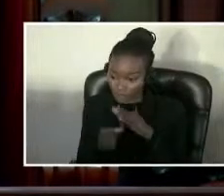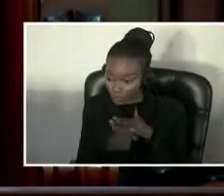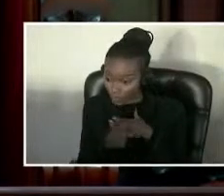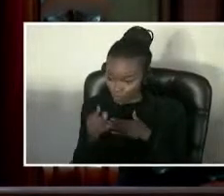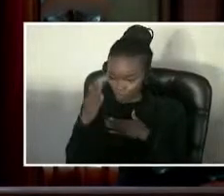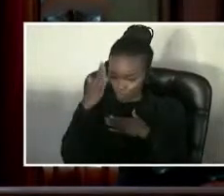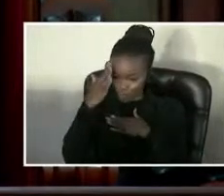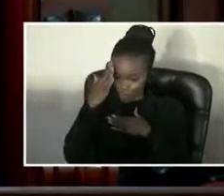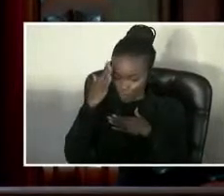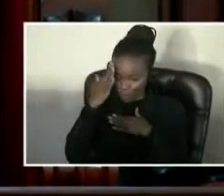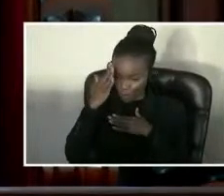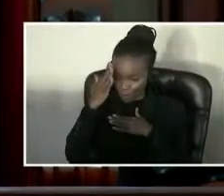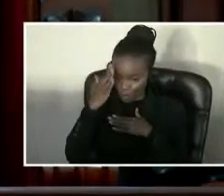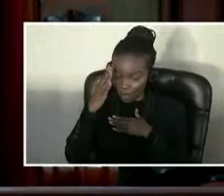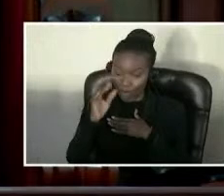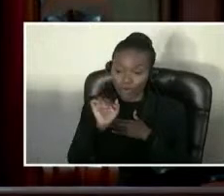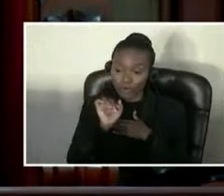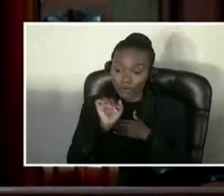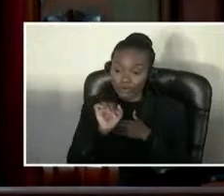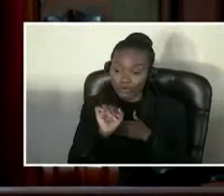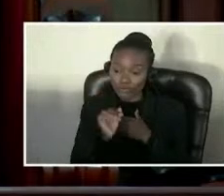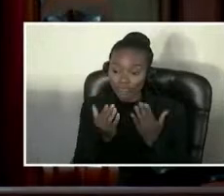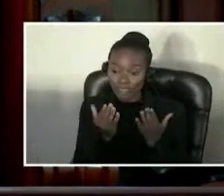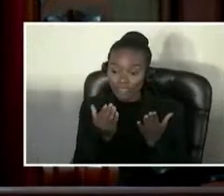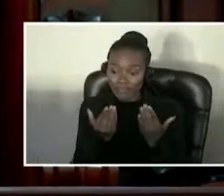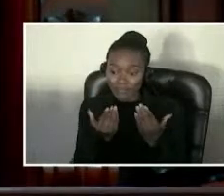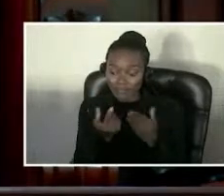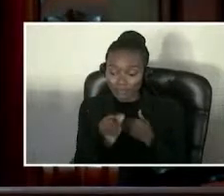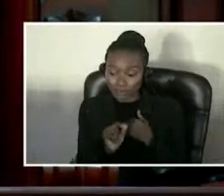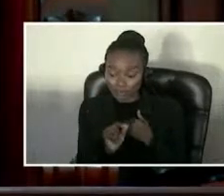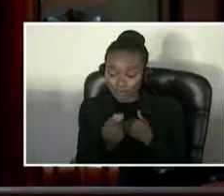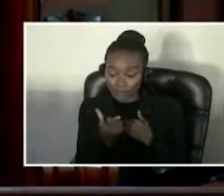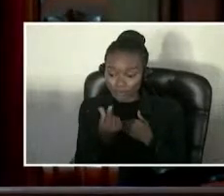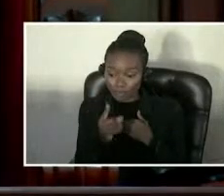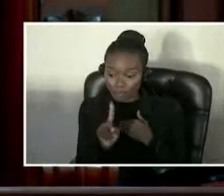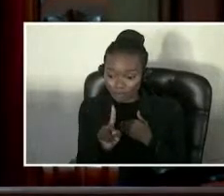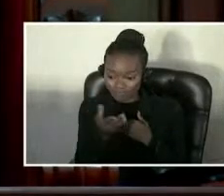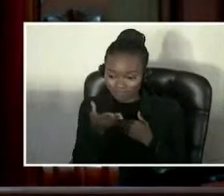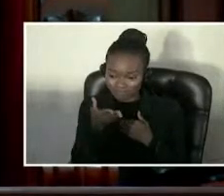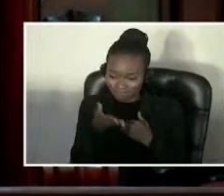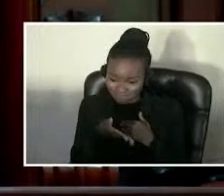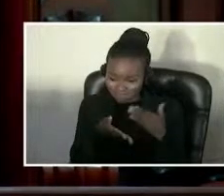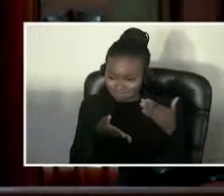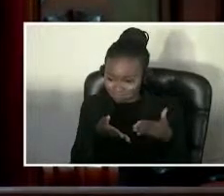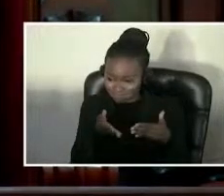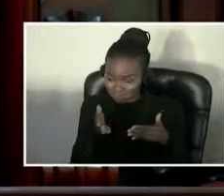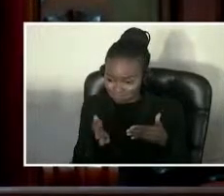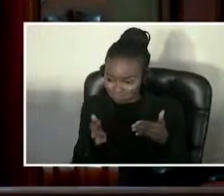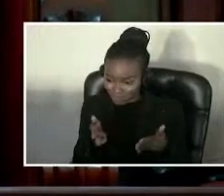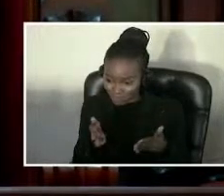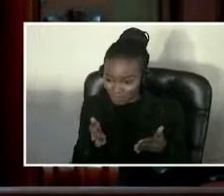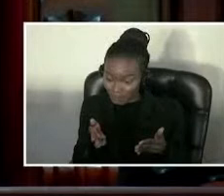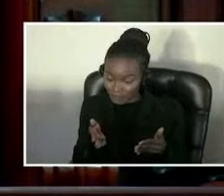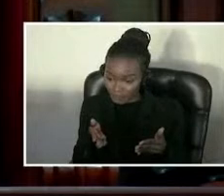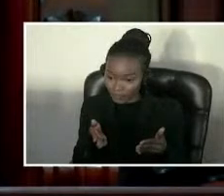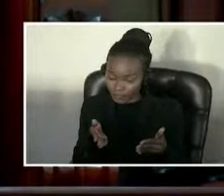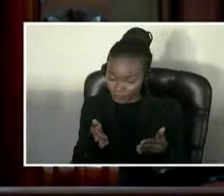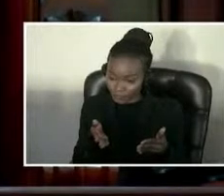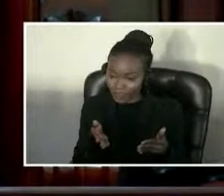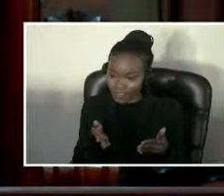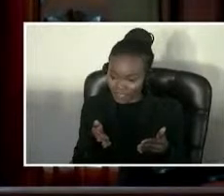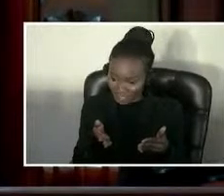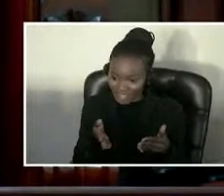know that you are expected to attend the division of revenue